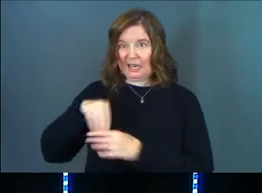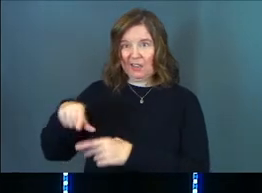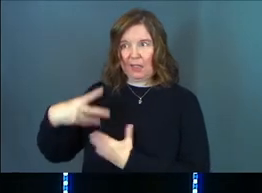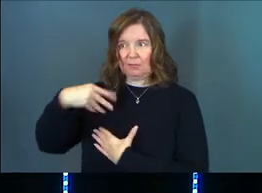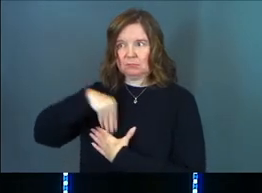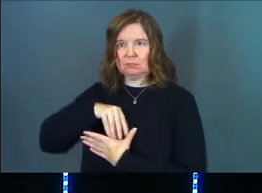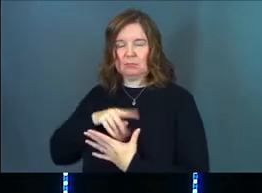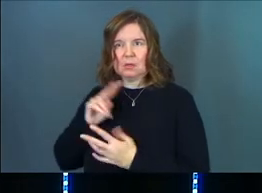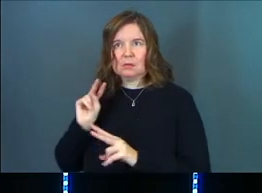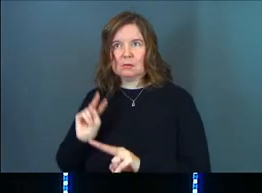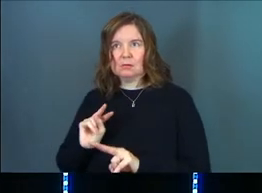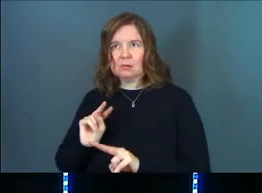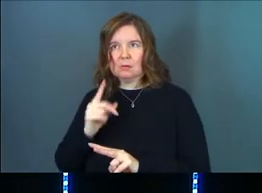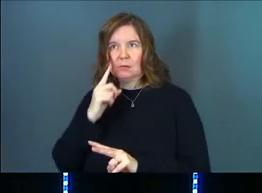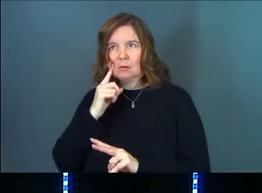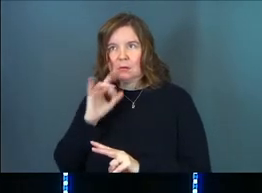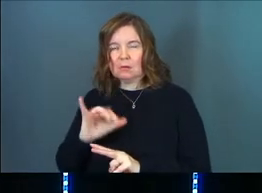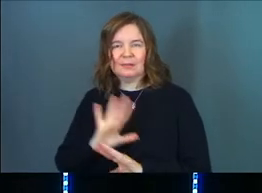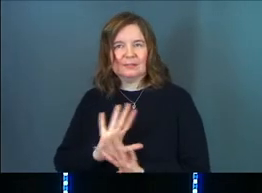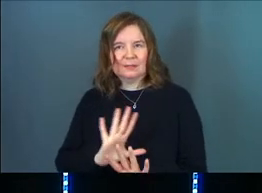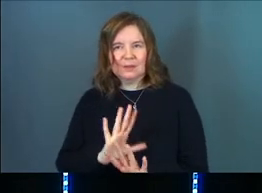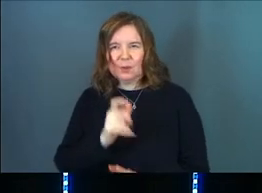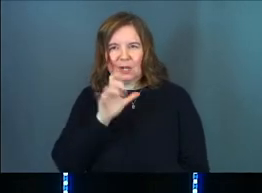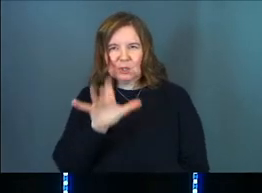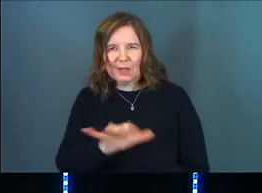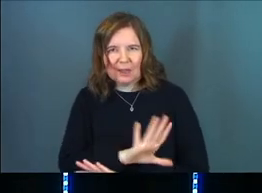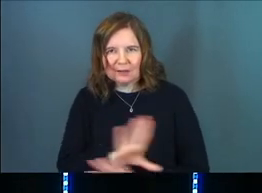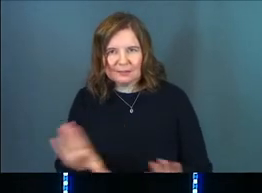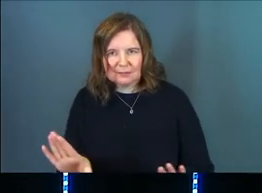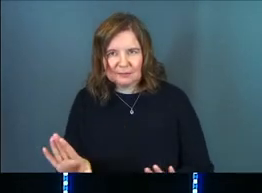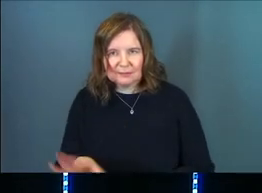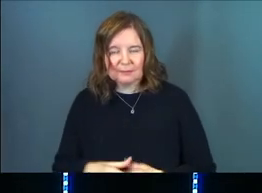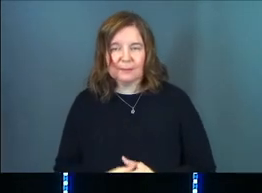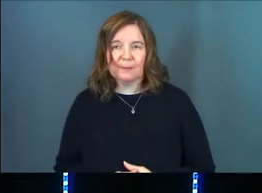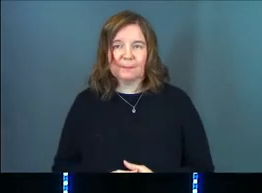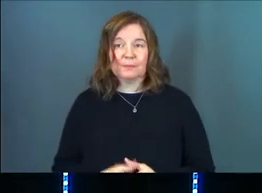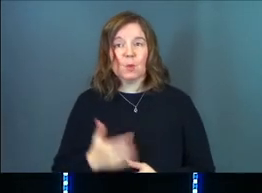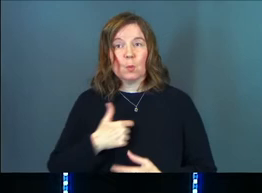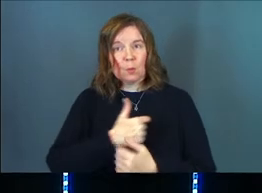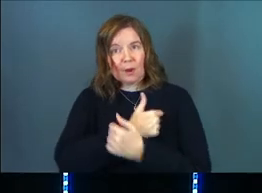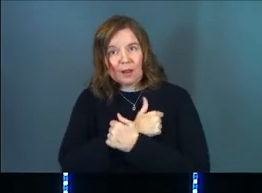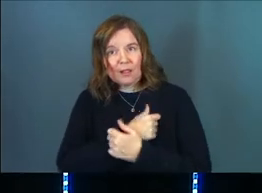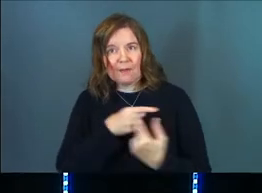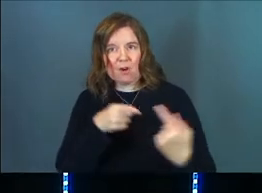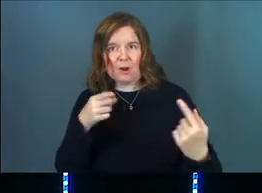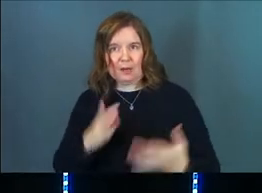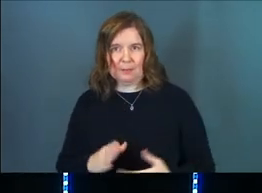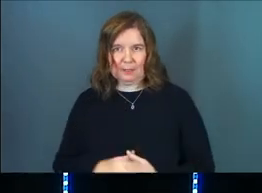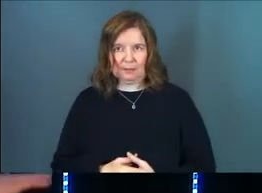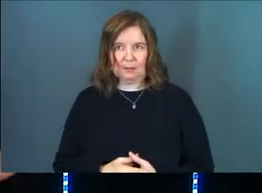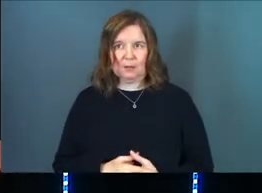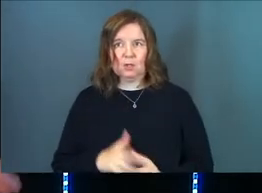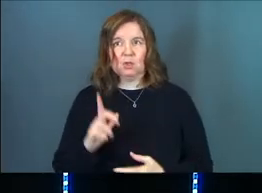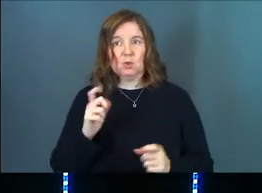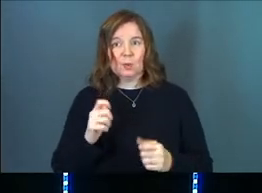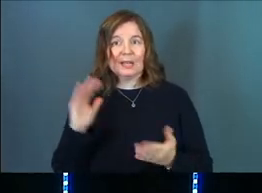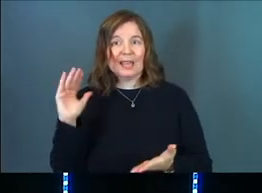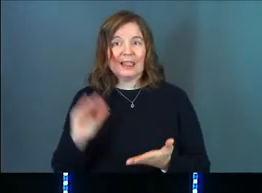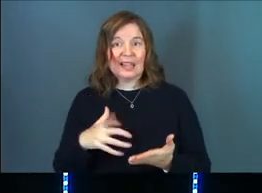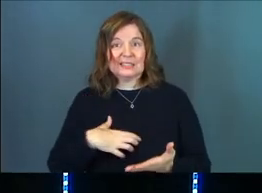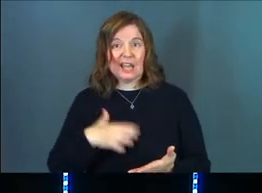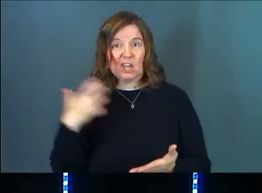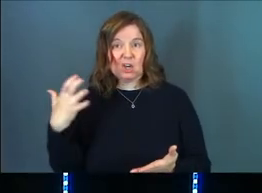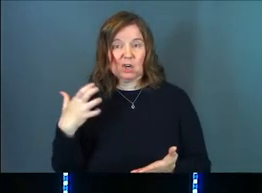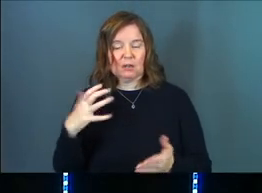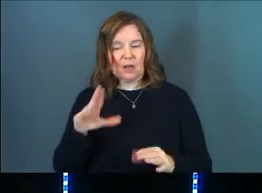into them across the generations. No, we're not going to do that. We're going to love our enemy. You're going to get less